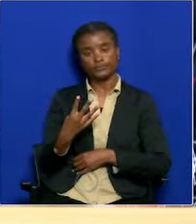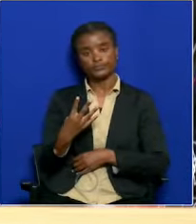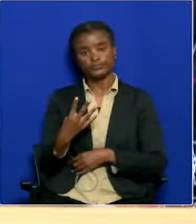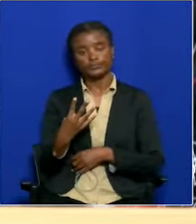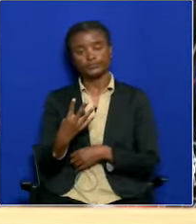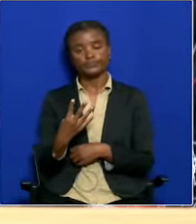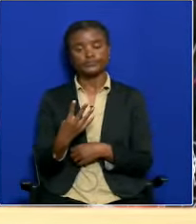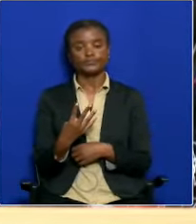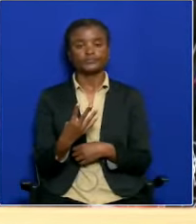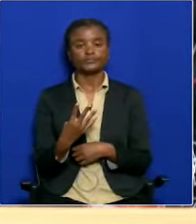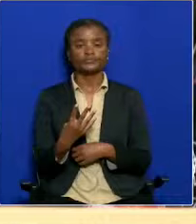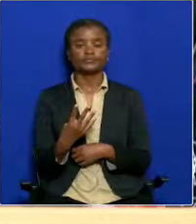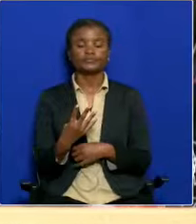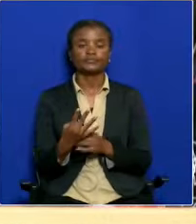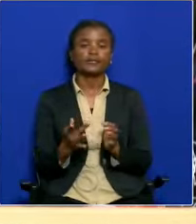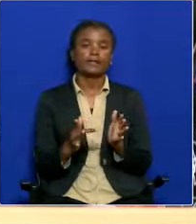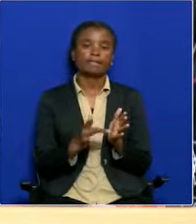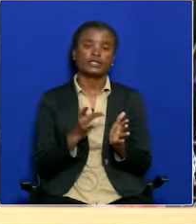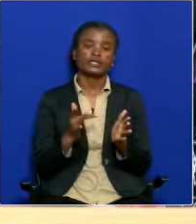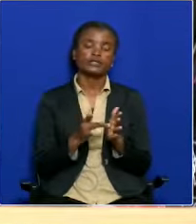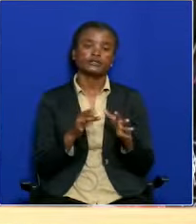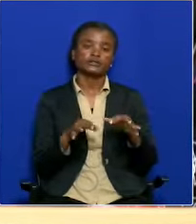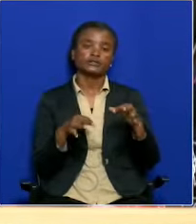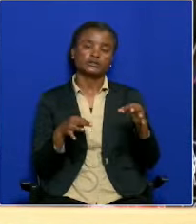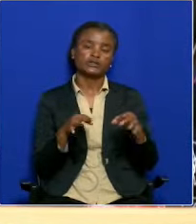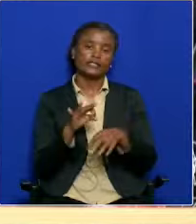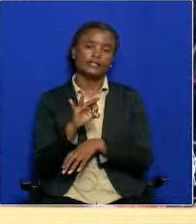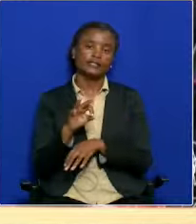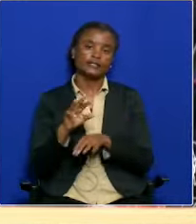at page 39.